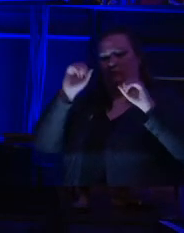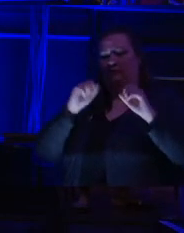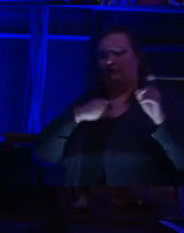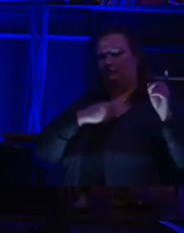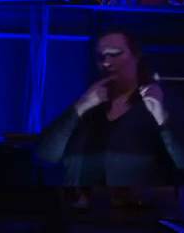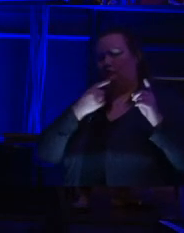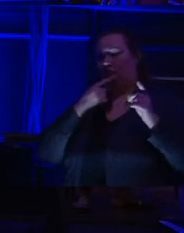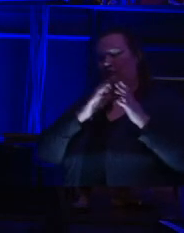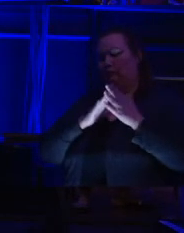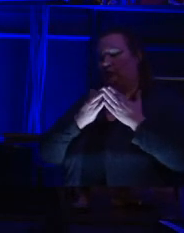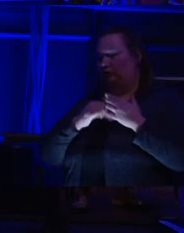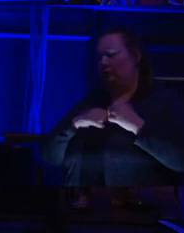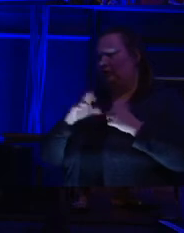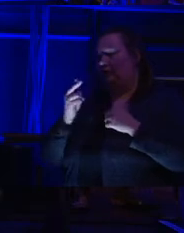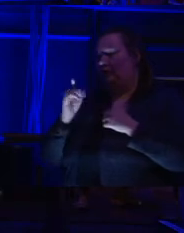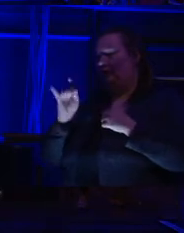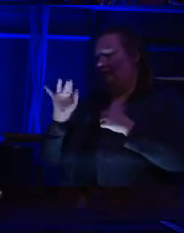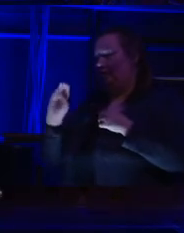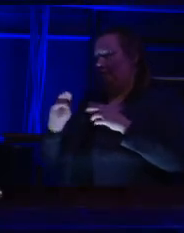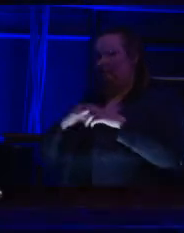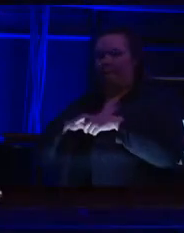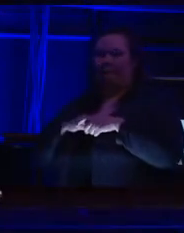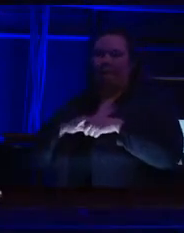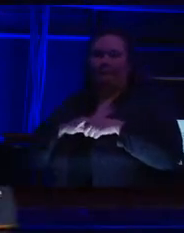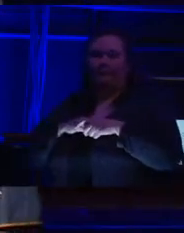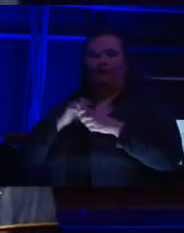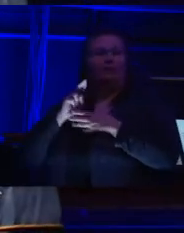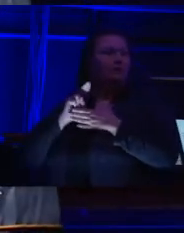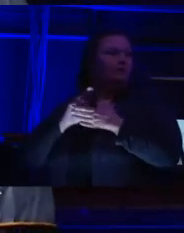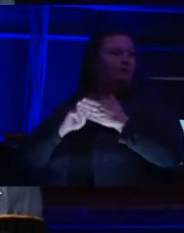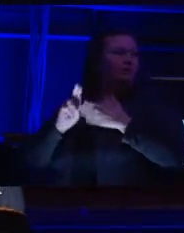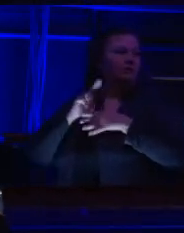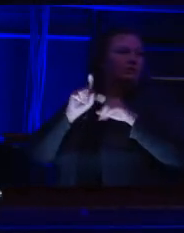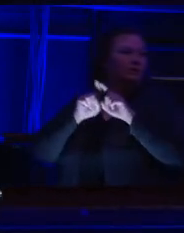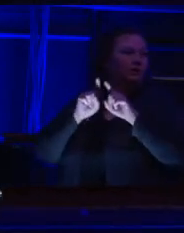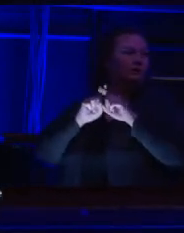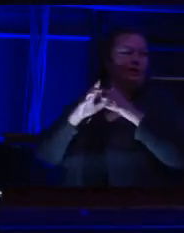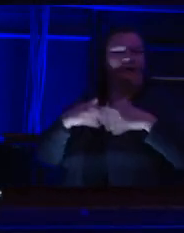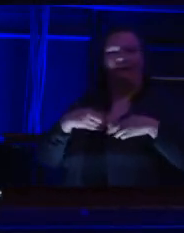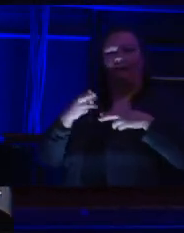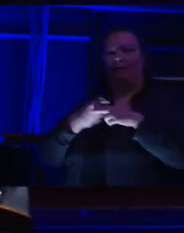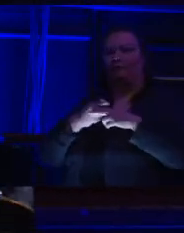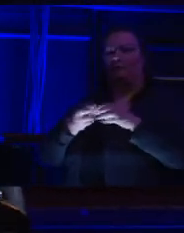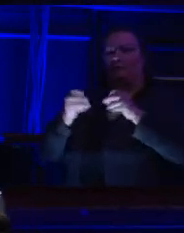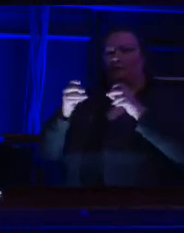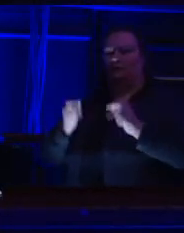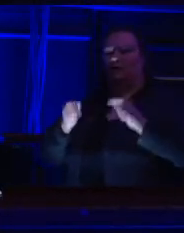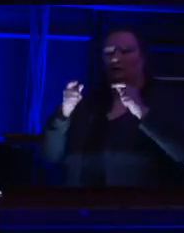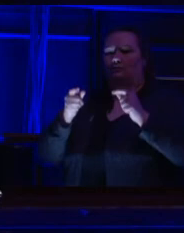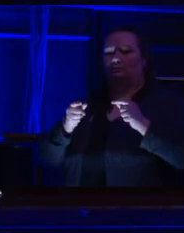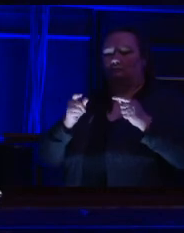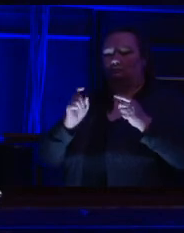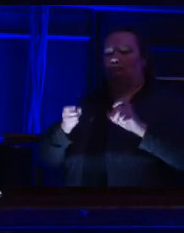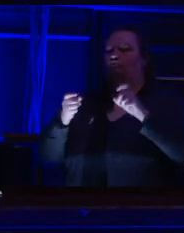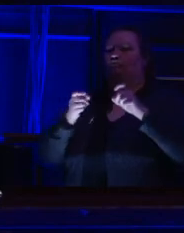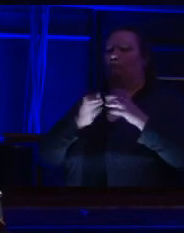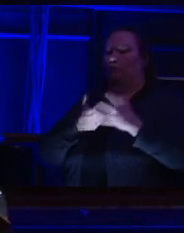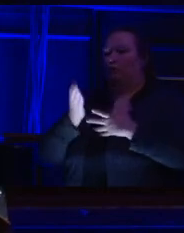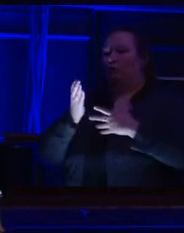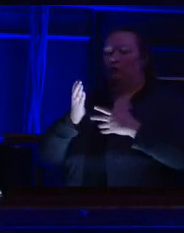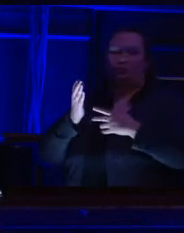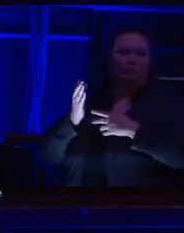Duderstadt's book, At the Helm, universities may also go through periods of sudden, rapid change through